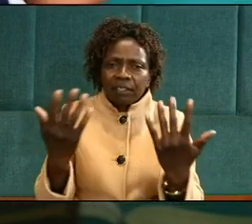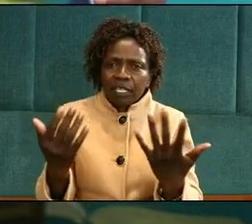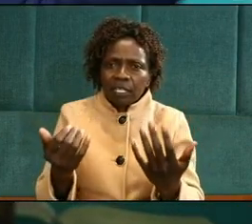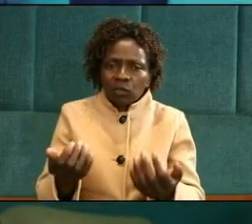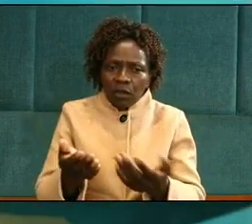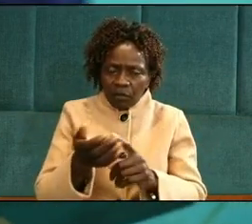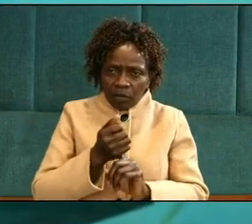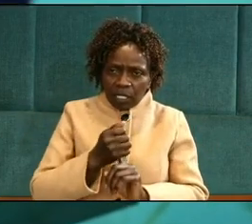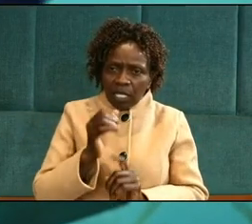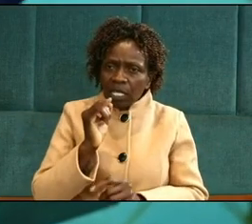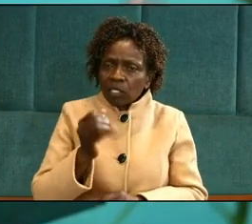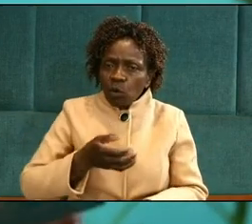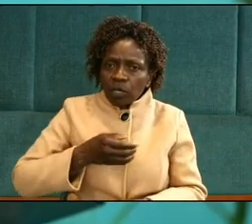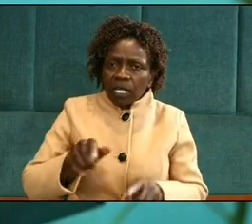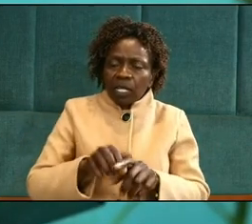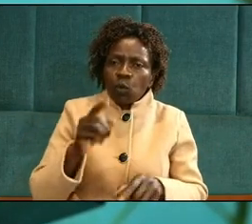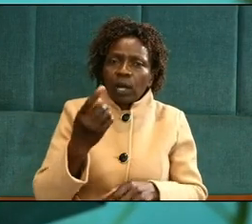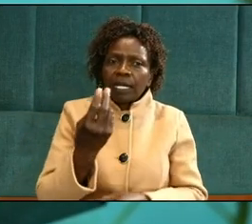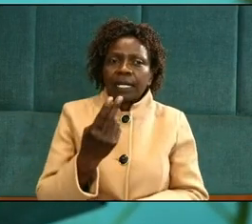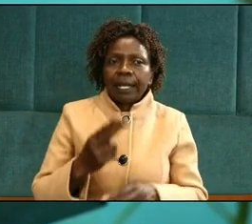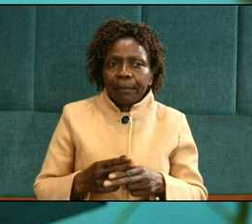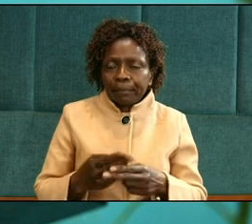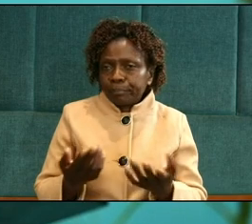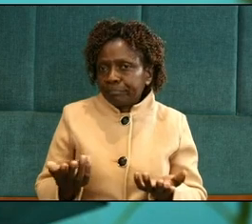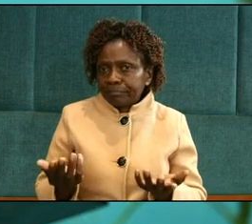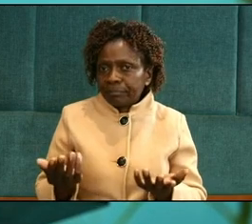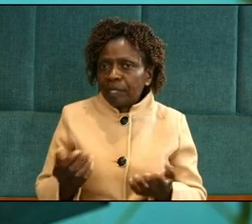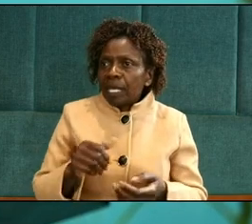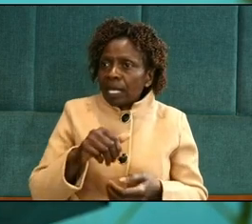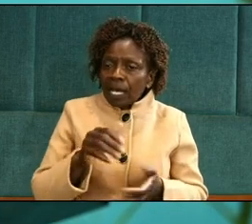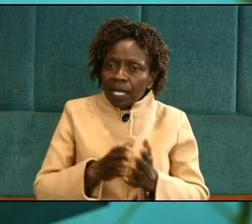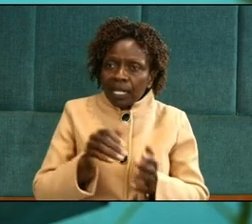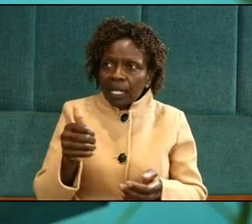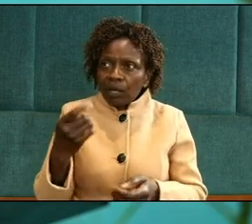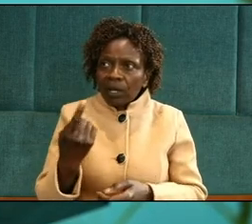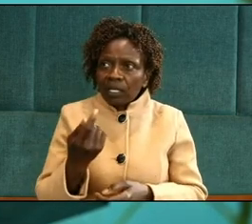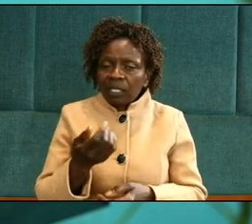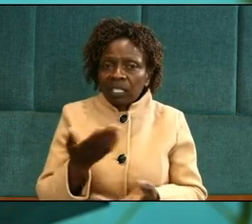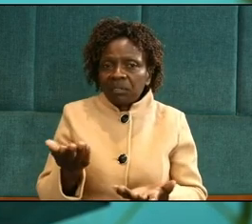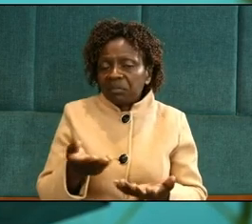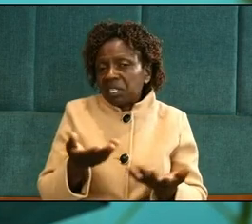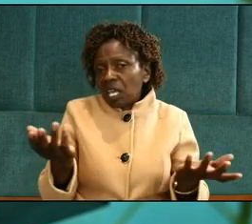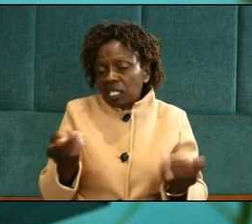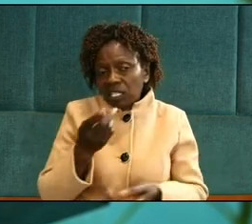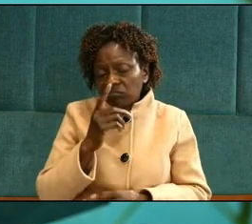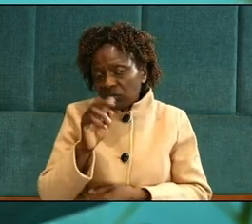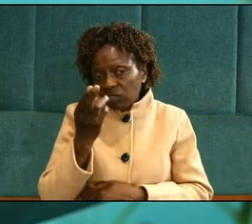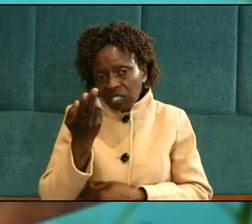you have acquired, it's all in one name. And the other one will just be there saying, you